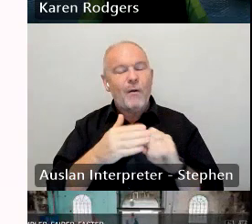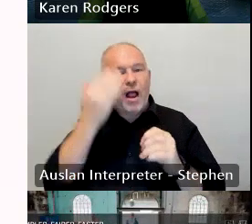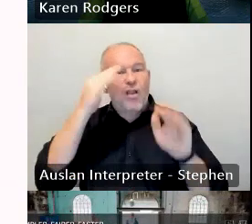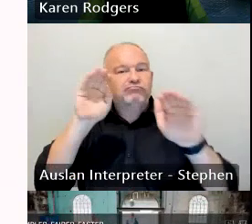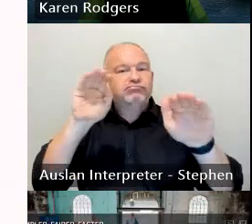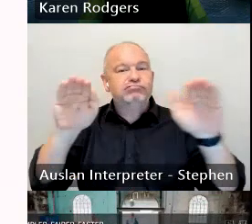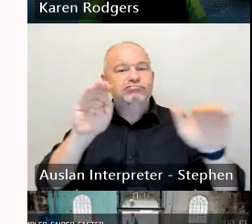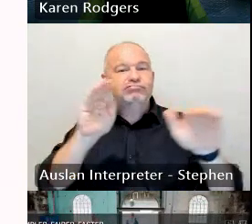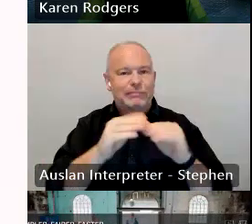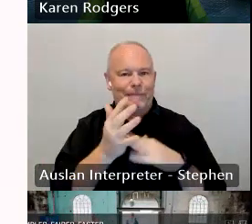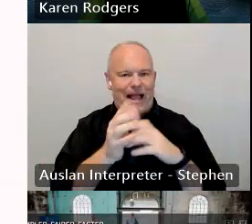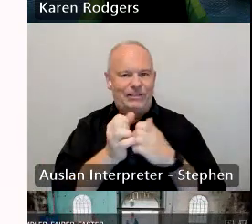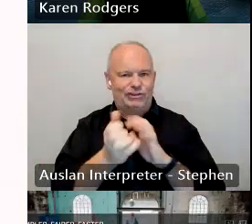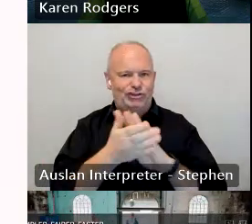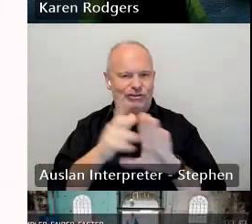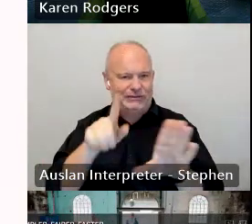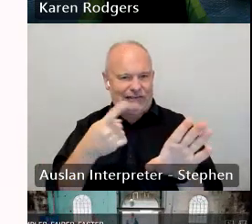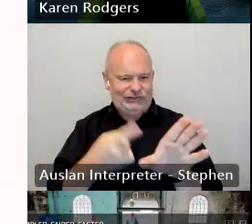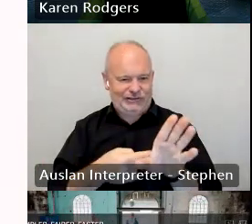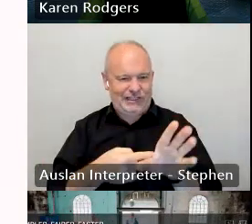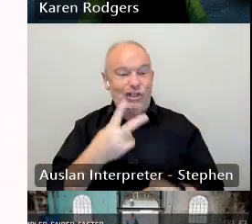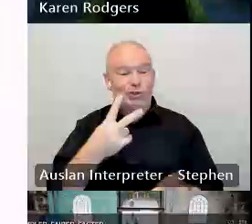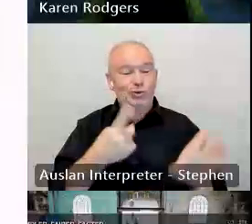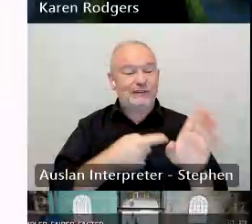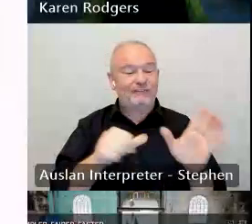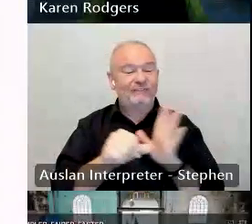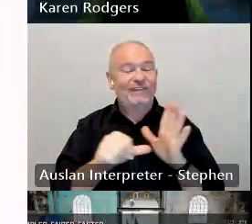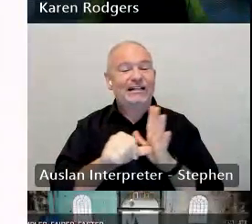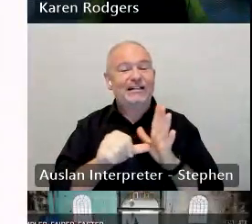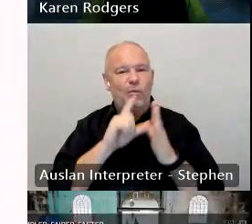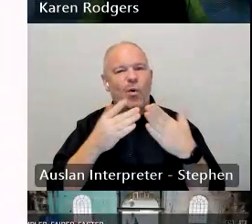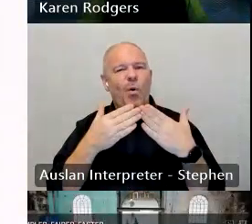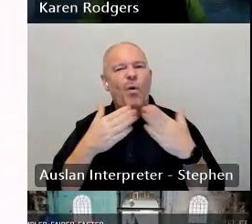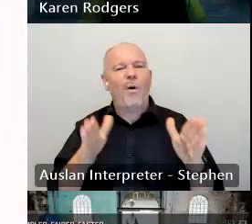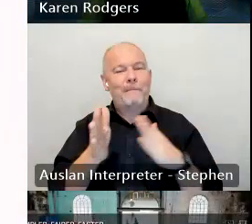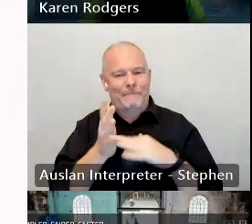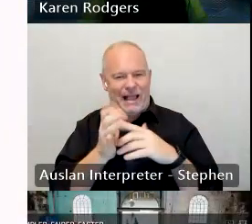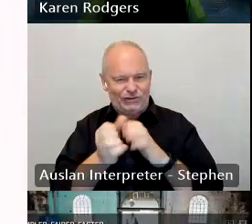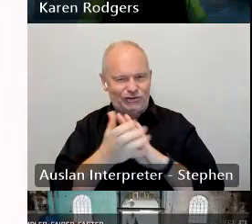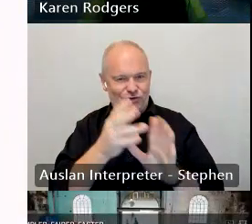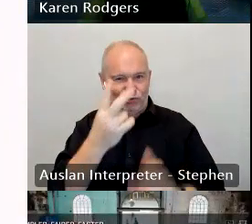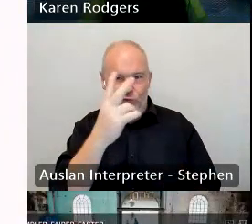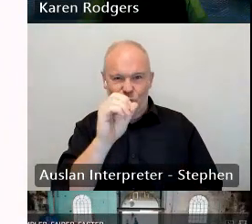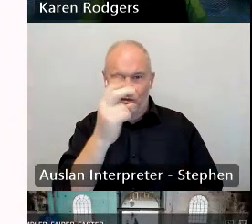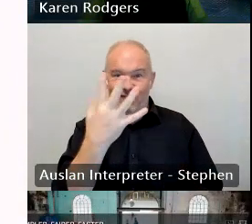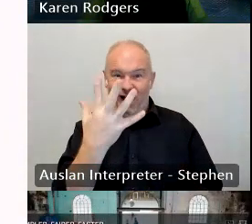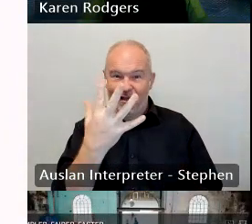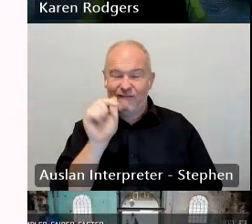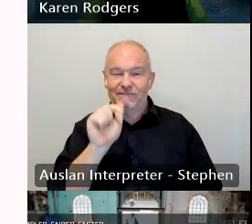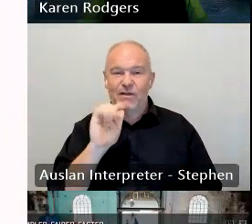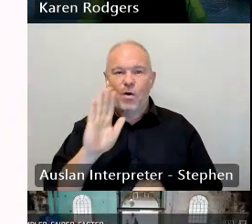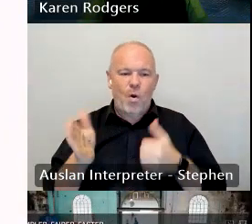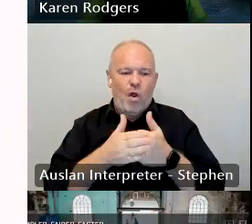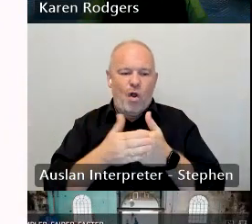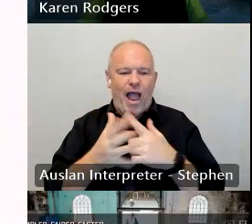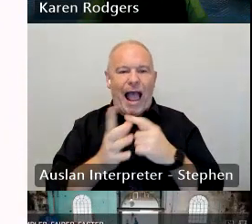notifications in March. And our 2-year funding will open in March 2025, close in